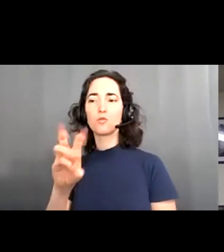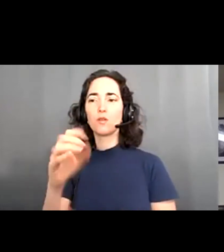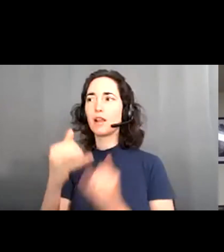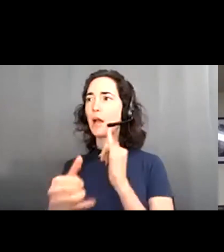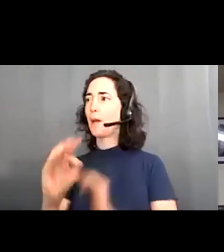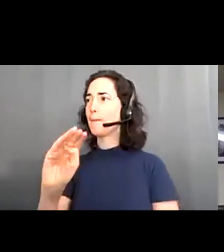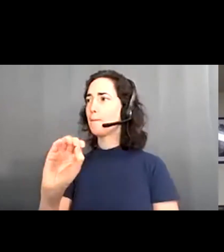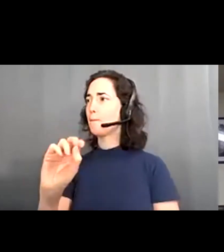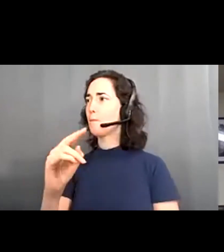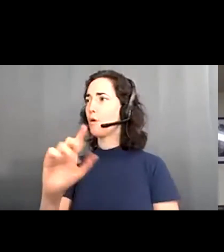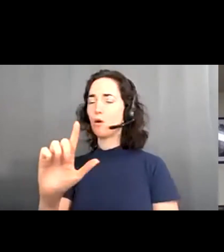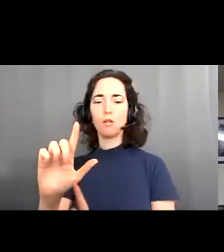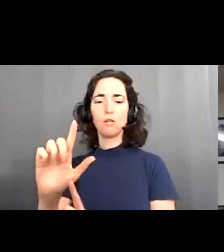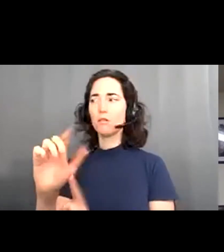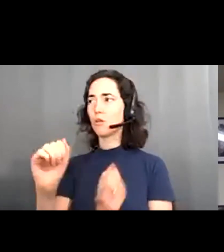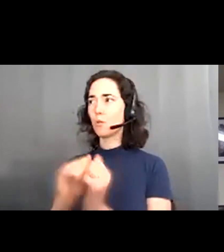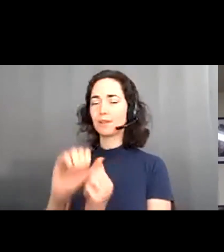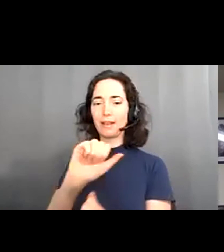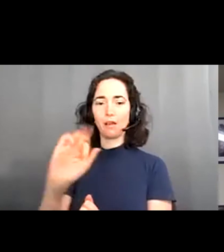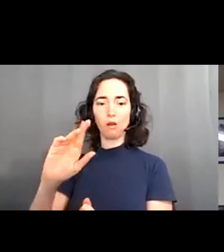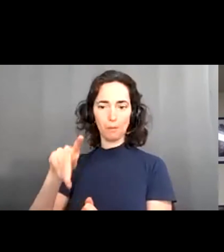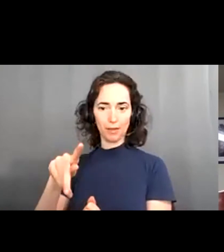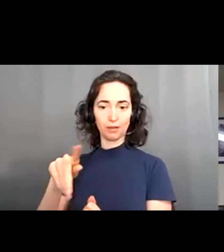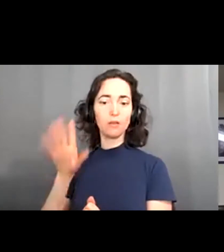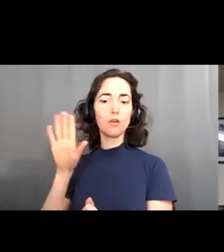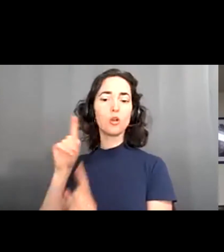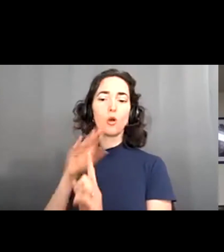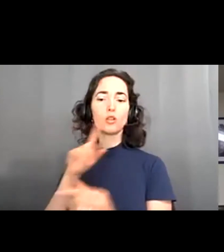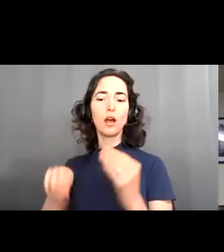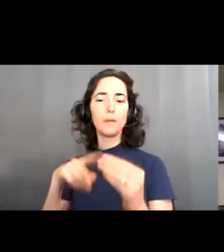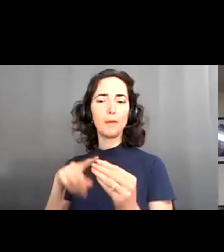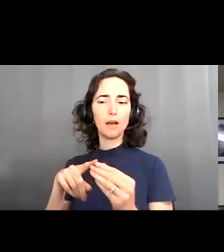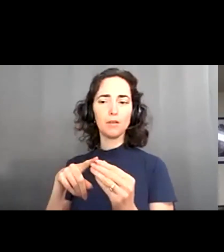with AARP to talk about the community choice waiver.